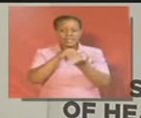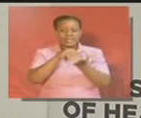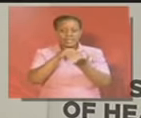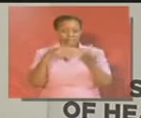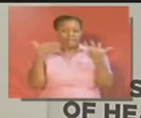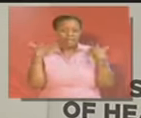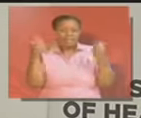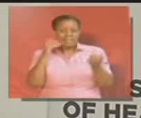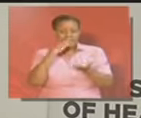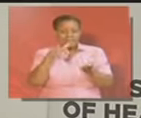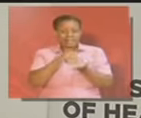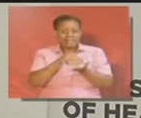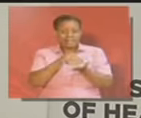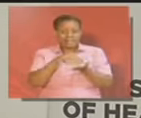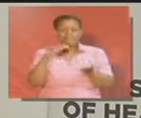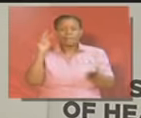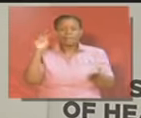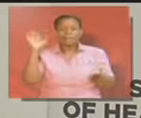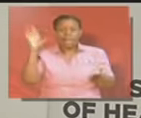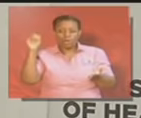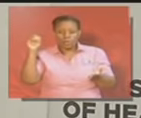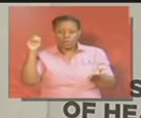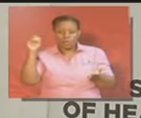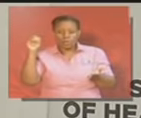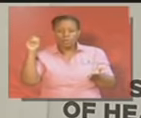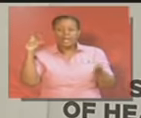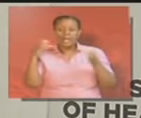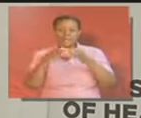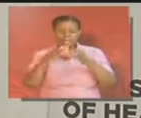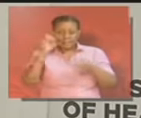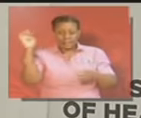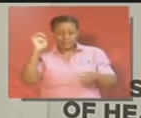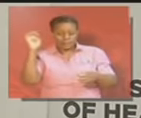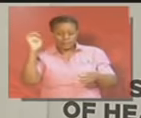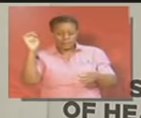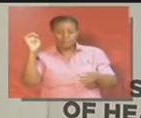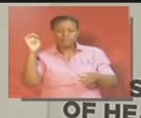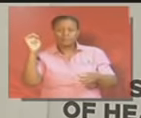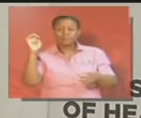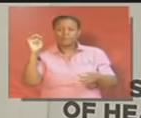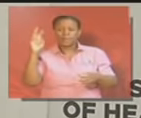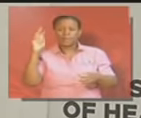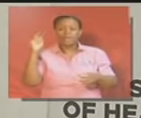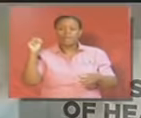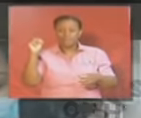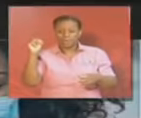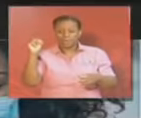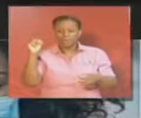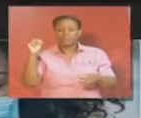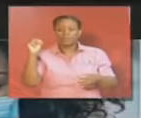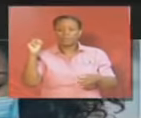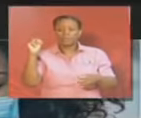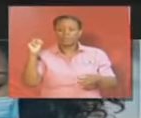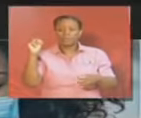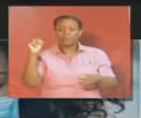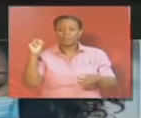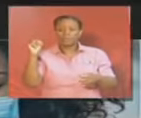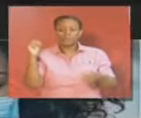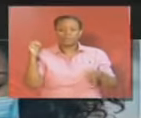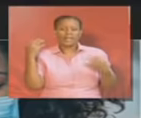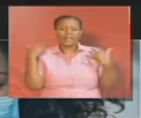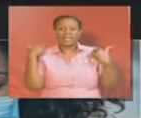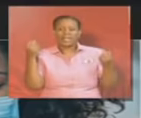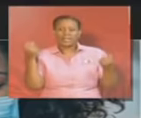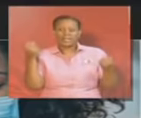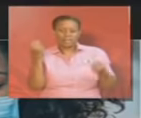and emergency. We have our Mayaro District Health Facility, again, 24 hours. The